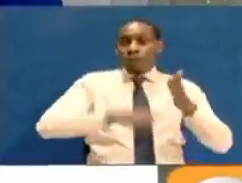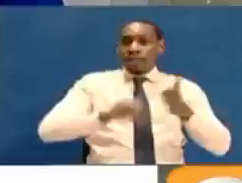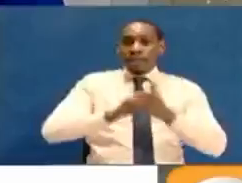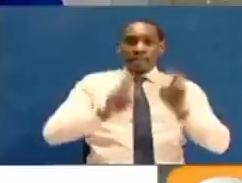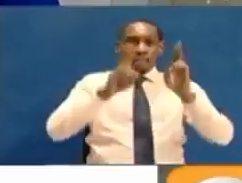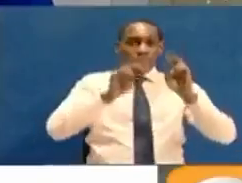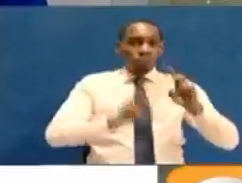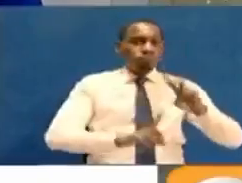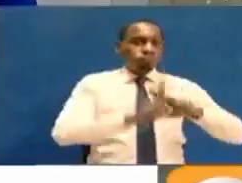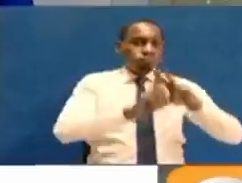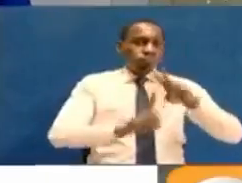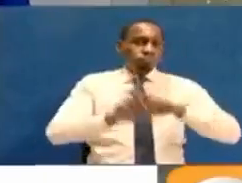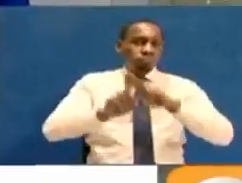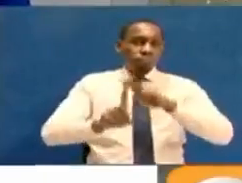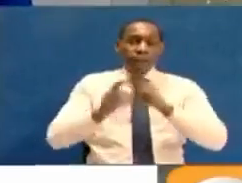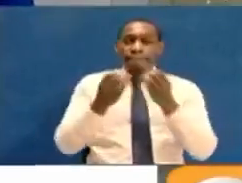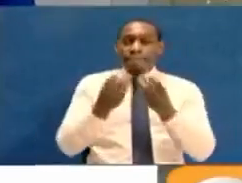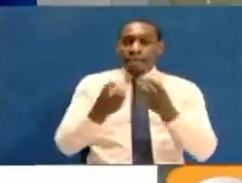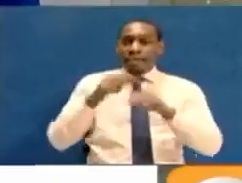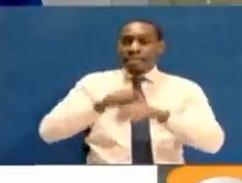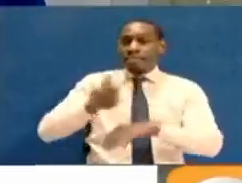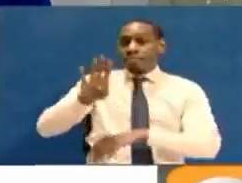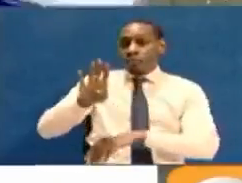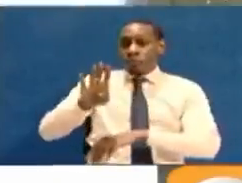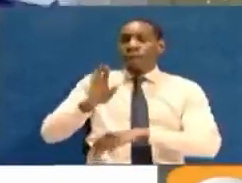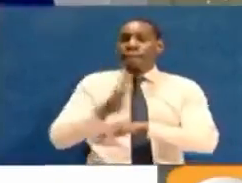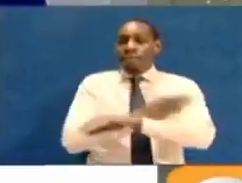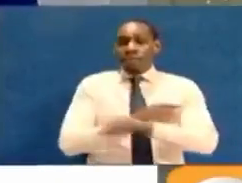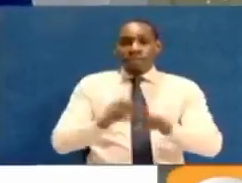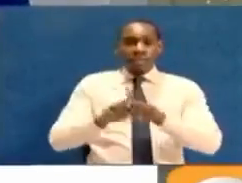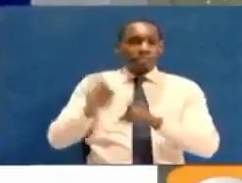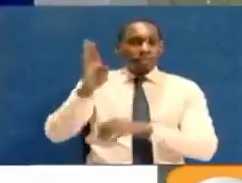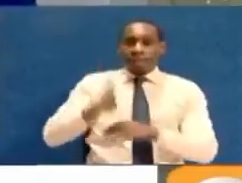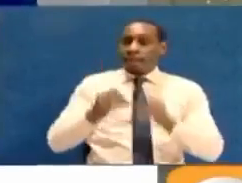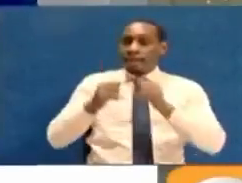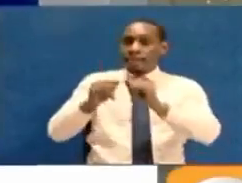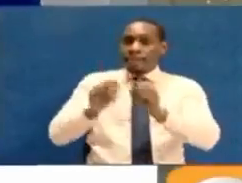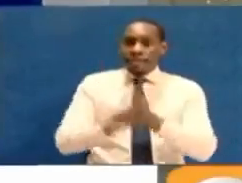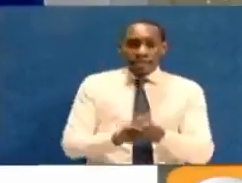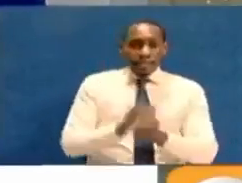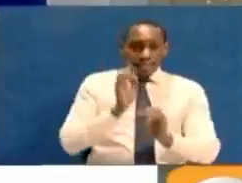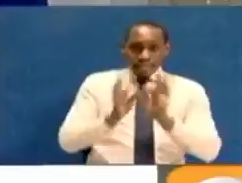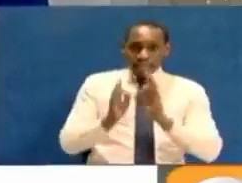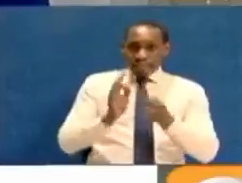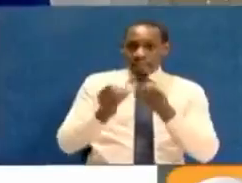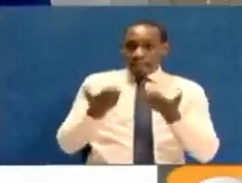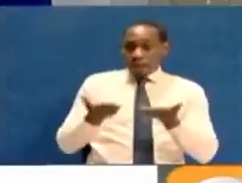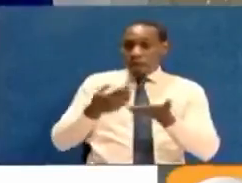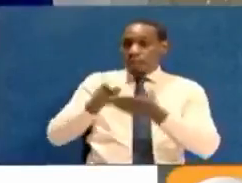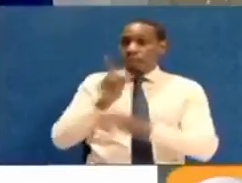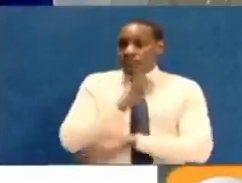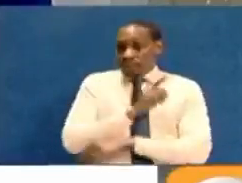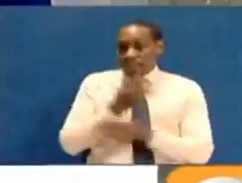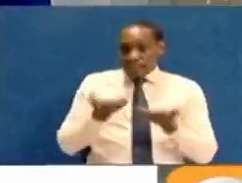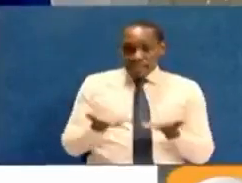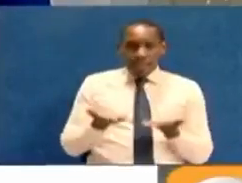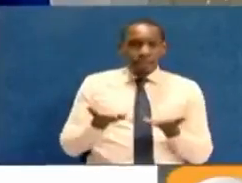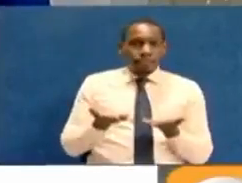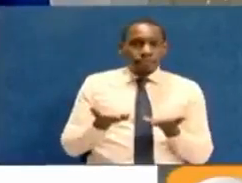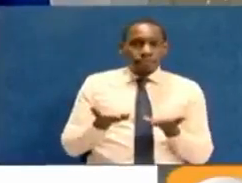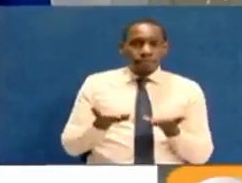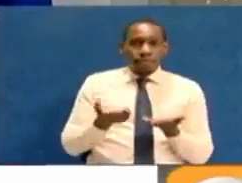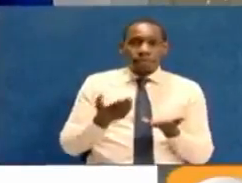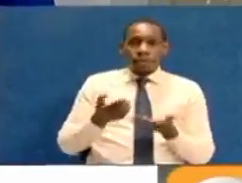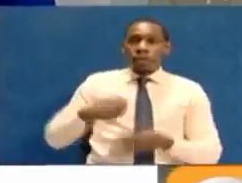not once, not twice, but almost 4 times before and has never been effected. Whether this will happen this time around is what